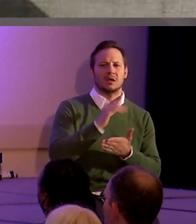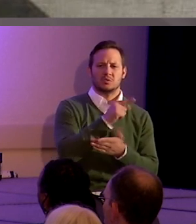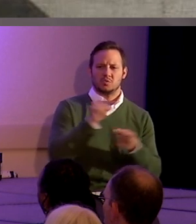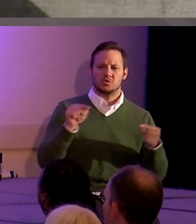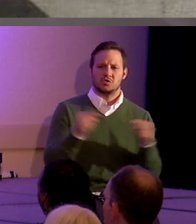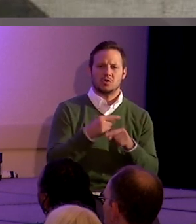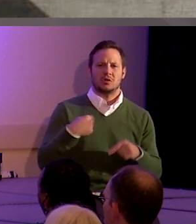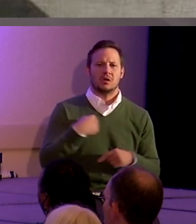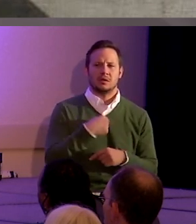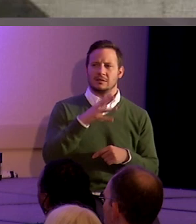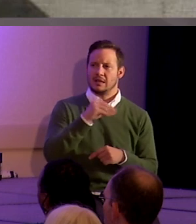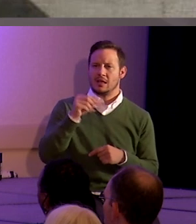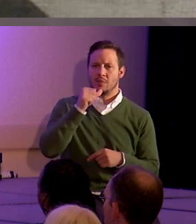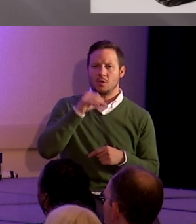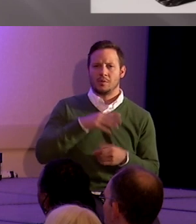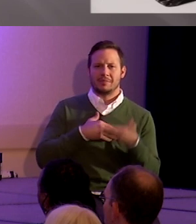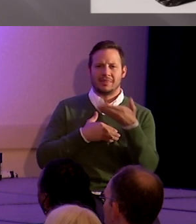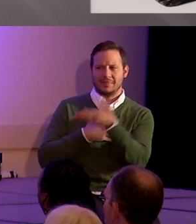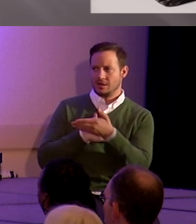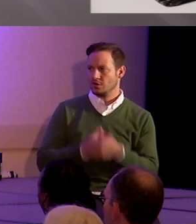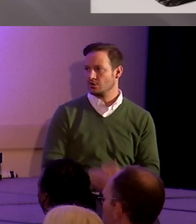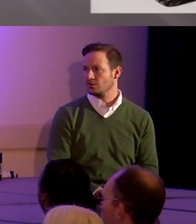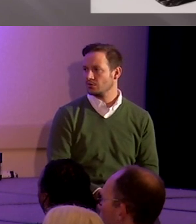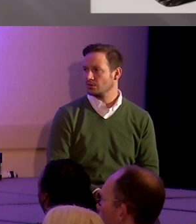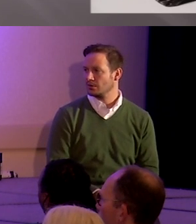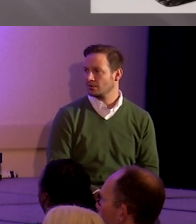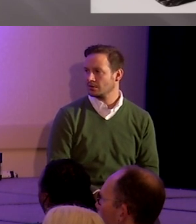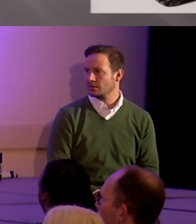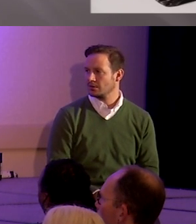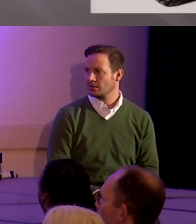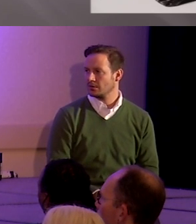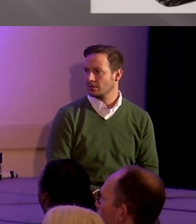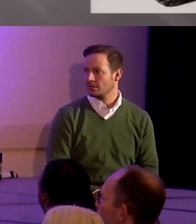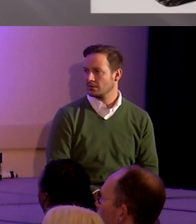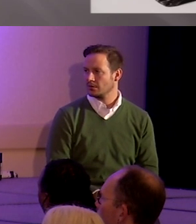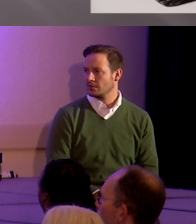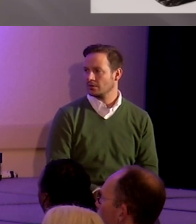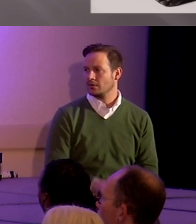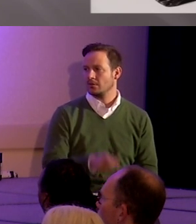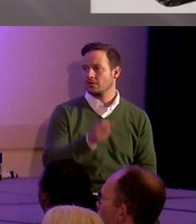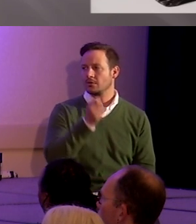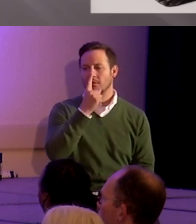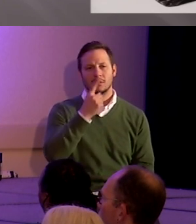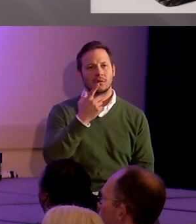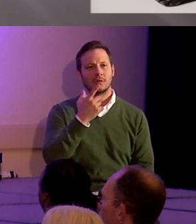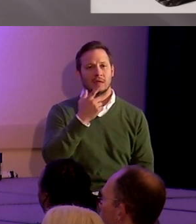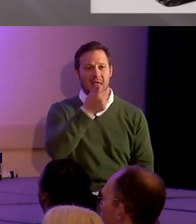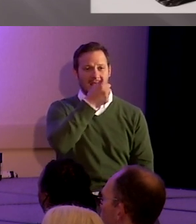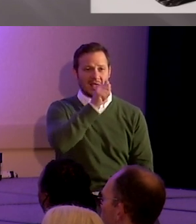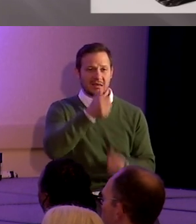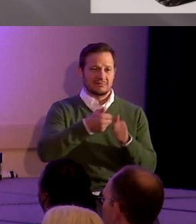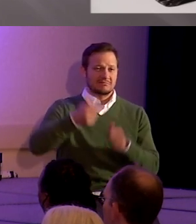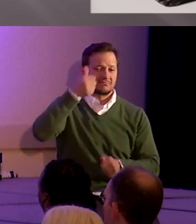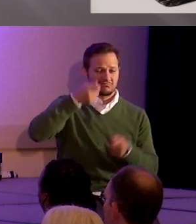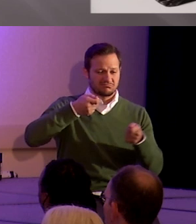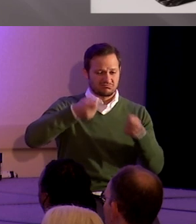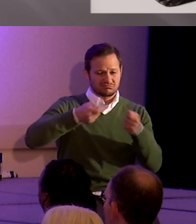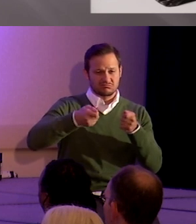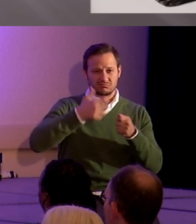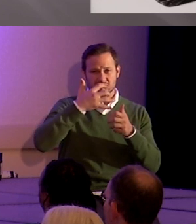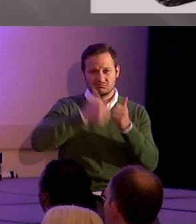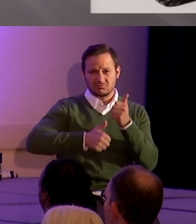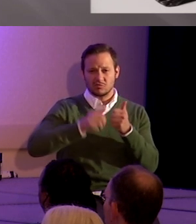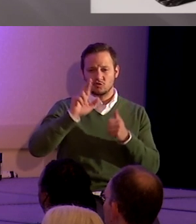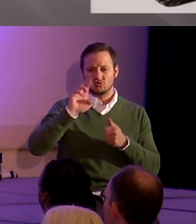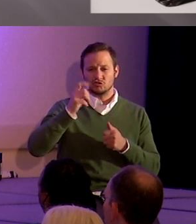there at risk. No repressive regime needs excuses to suppress and deny the rights